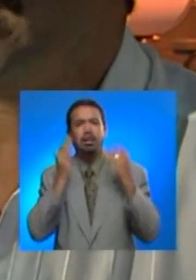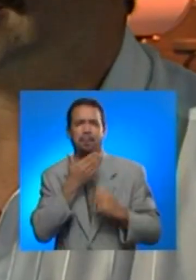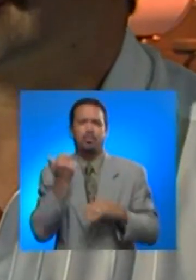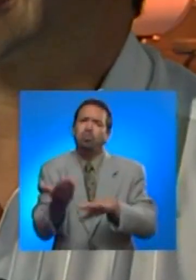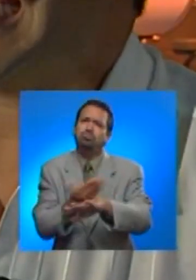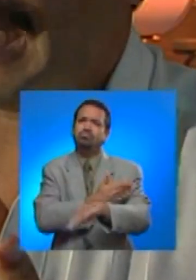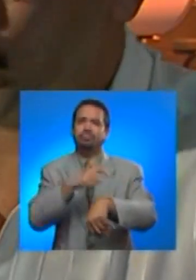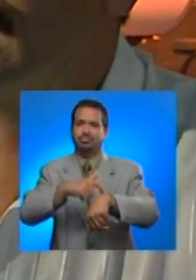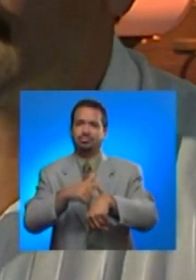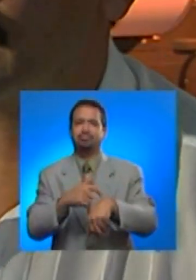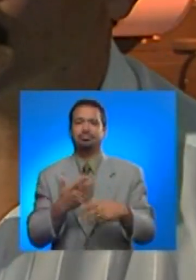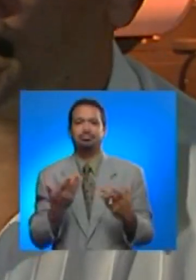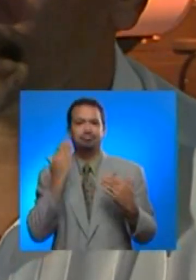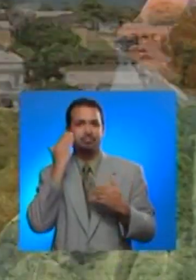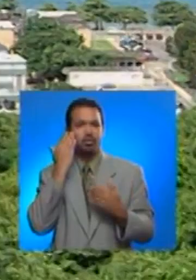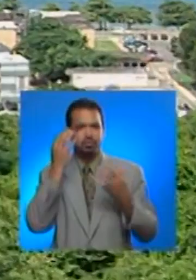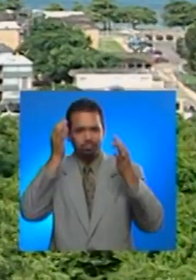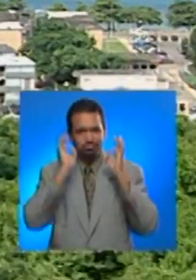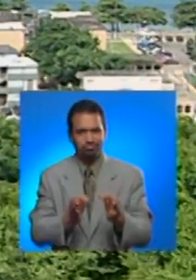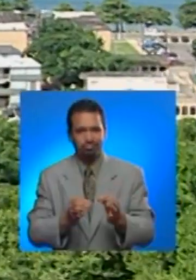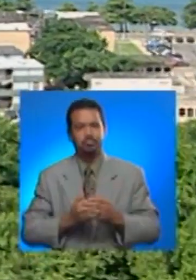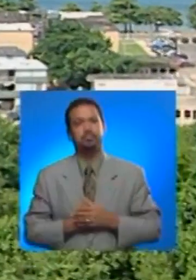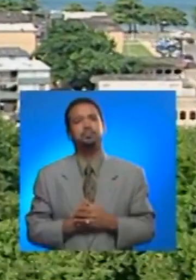taking action.